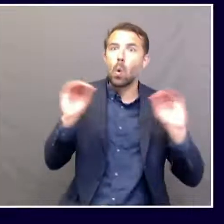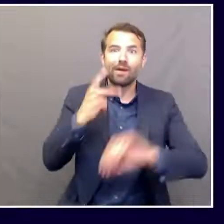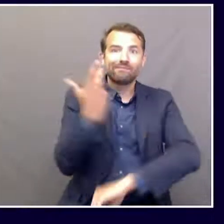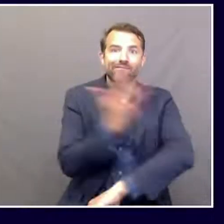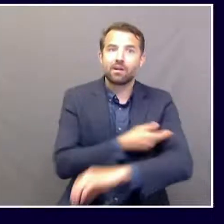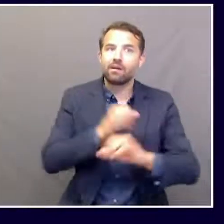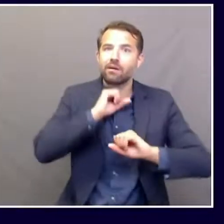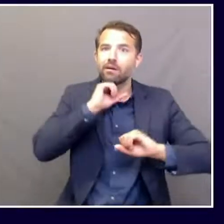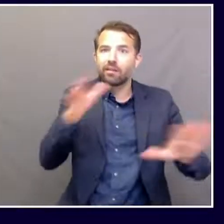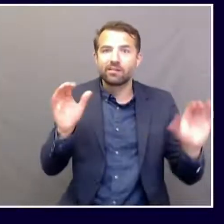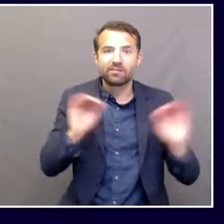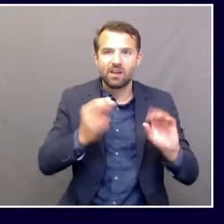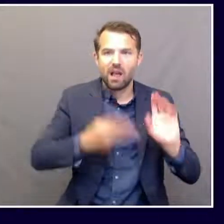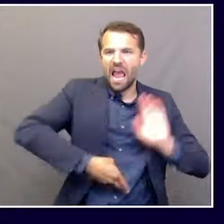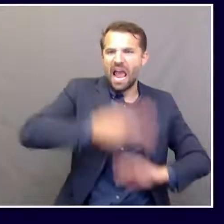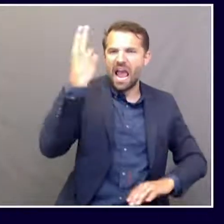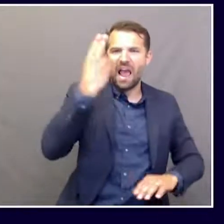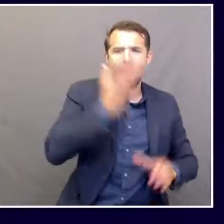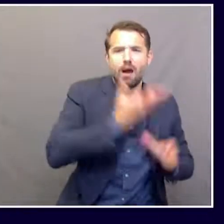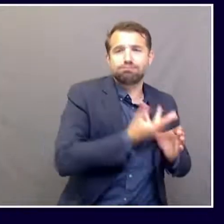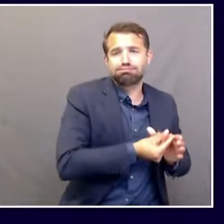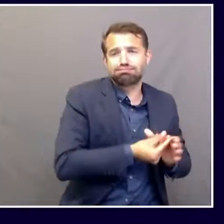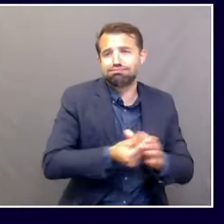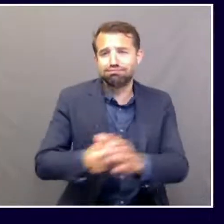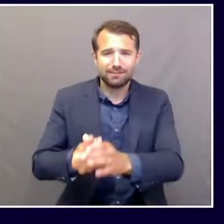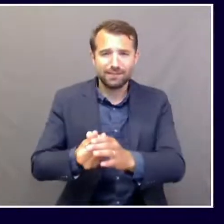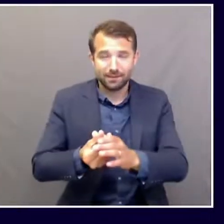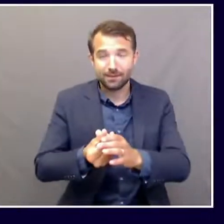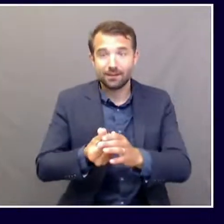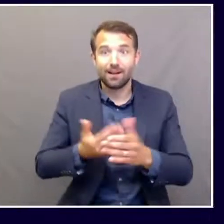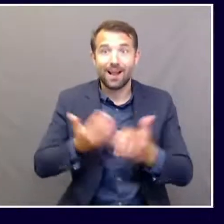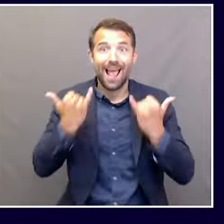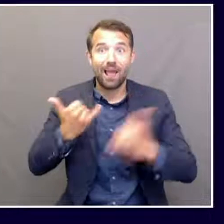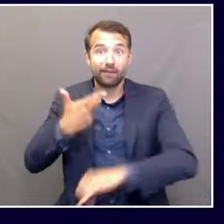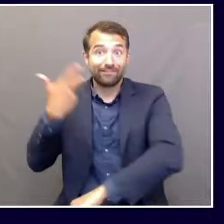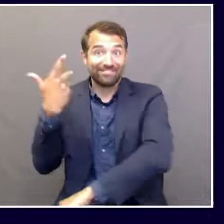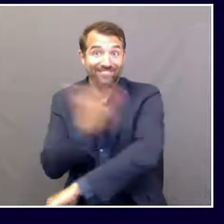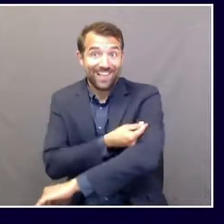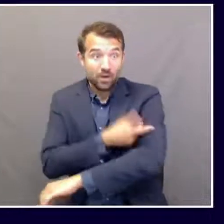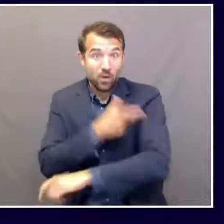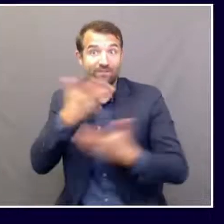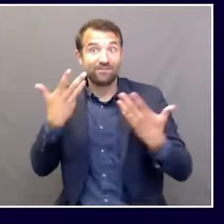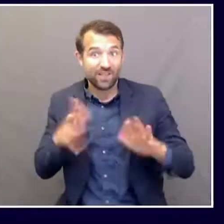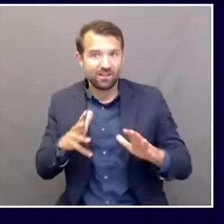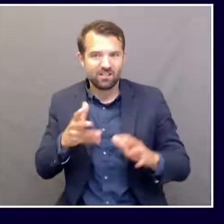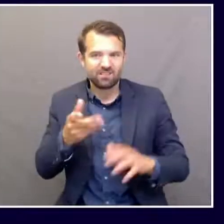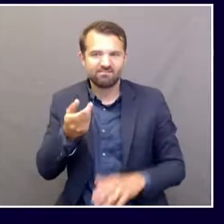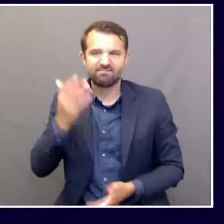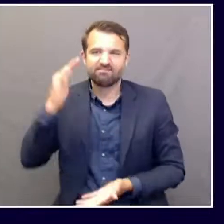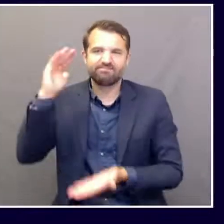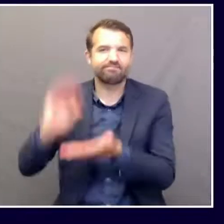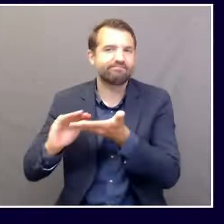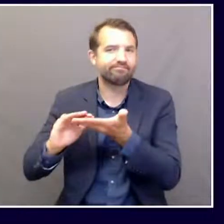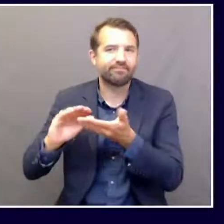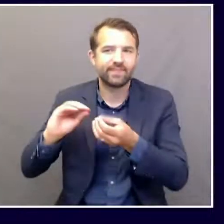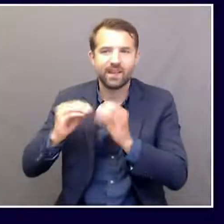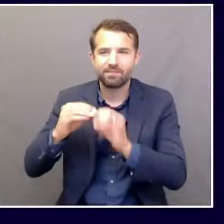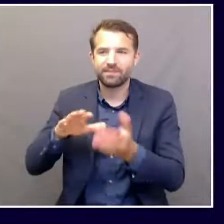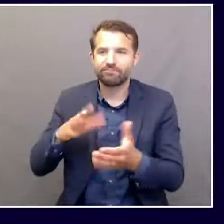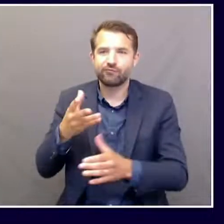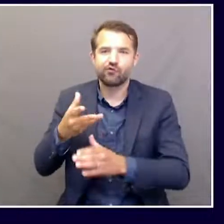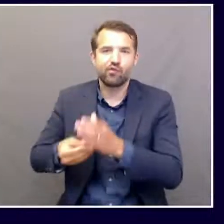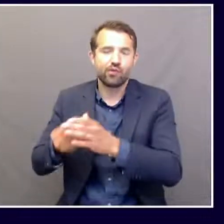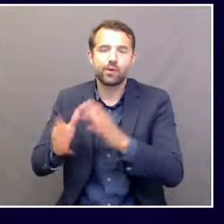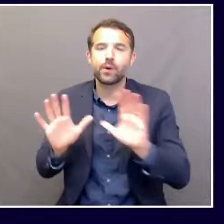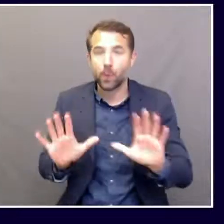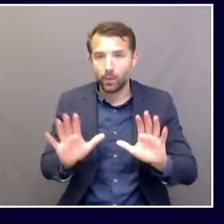to a dramatic and sustained reduction in deaths associated with COVID. There has been a tendency